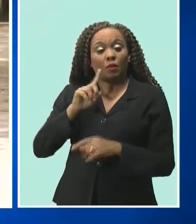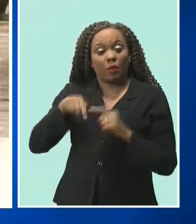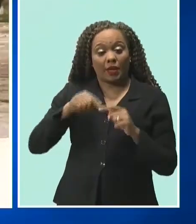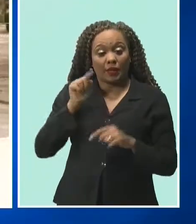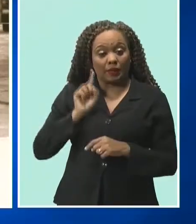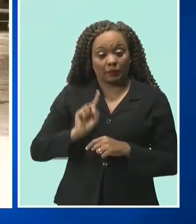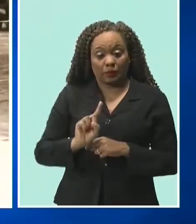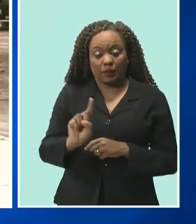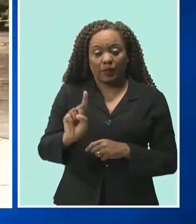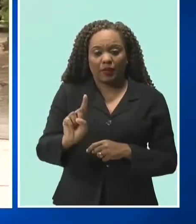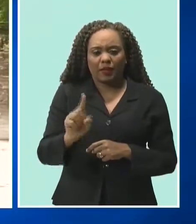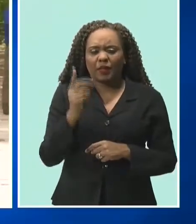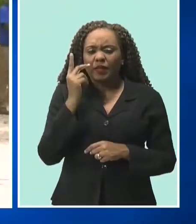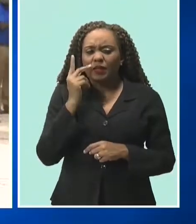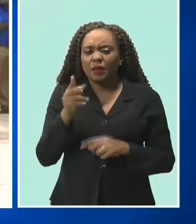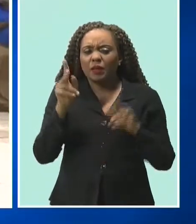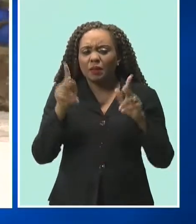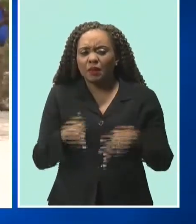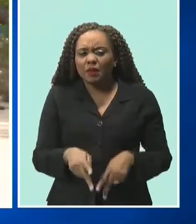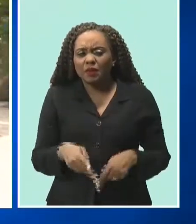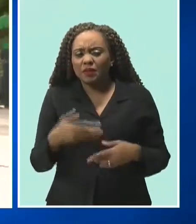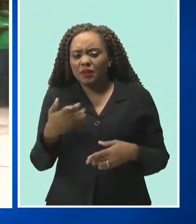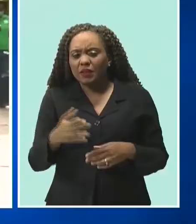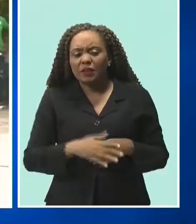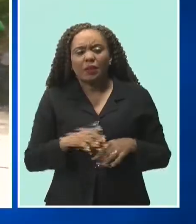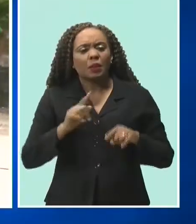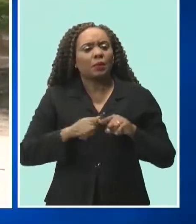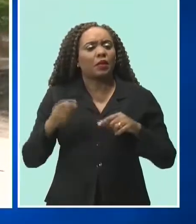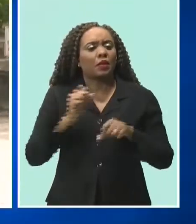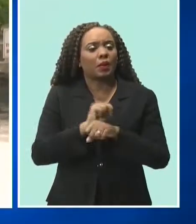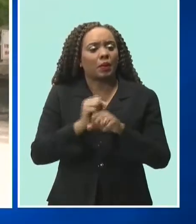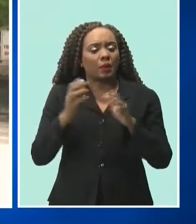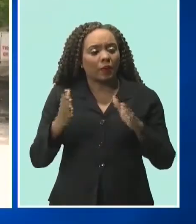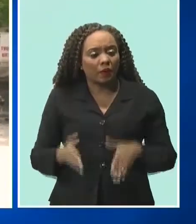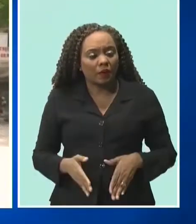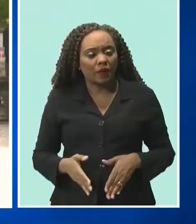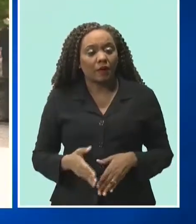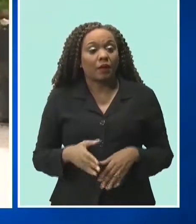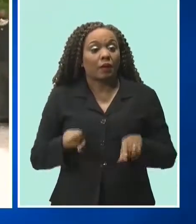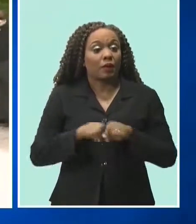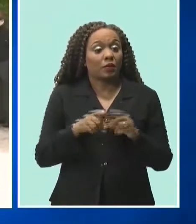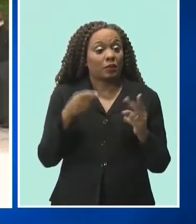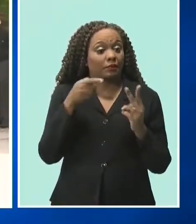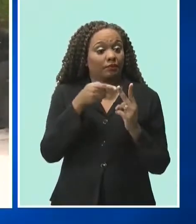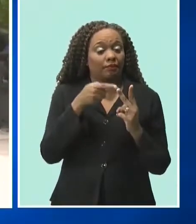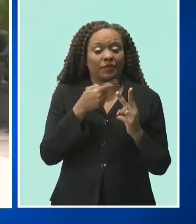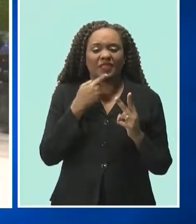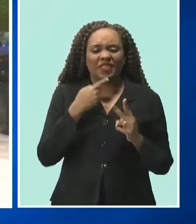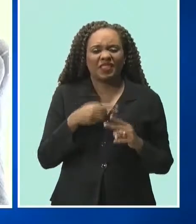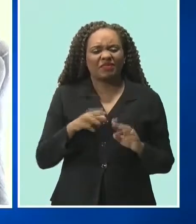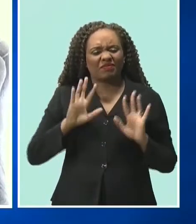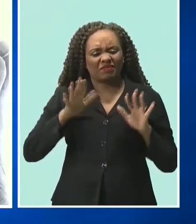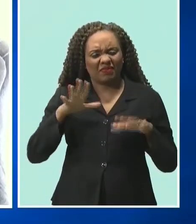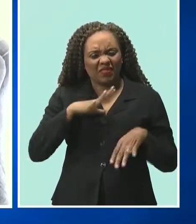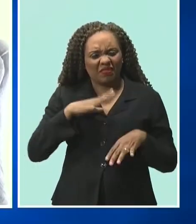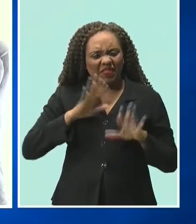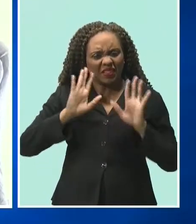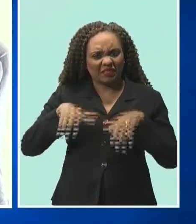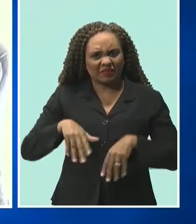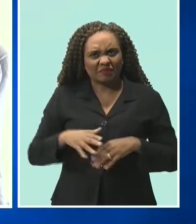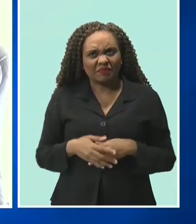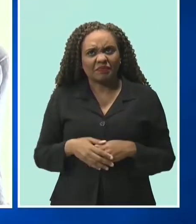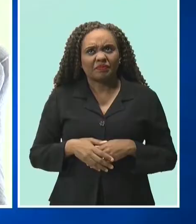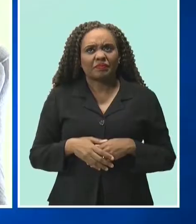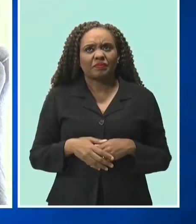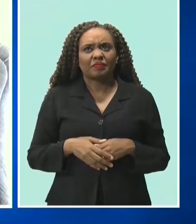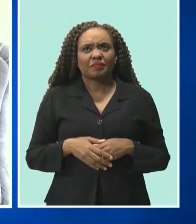residence. However, he was convinced by his employees, including the deceased Glenroy James, to leave him be. I was very sad to